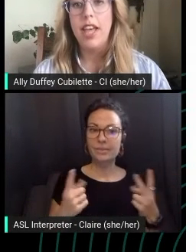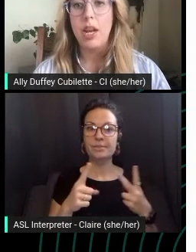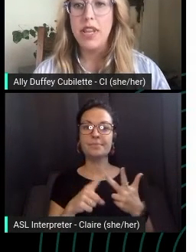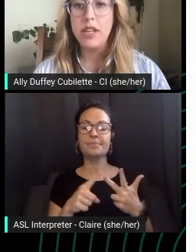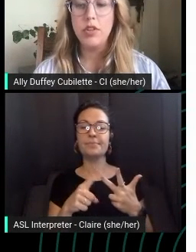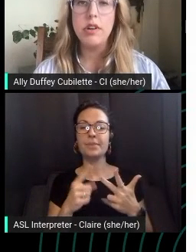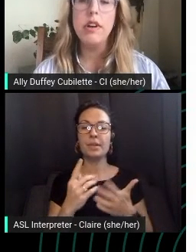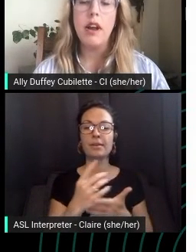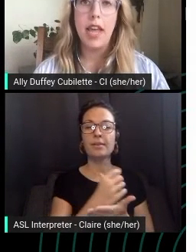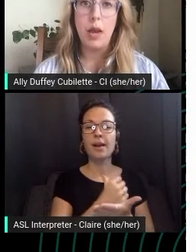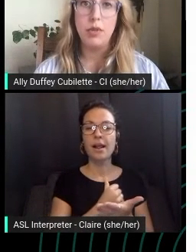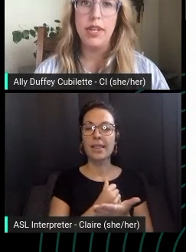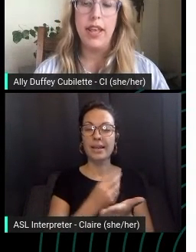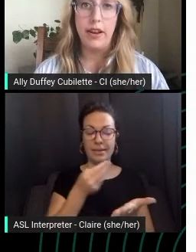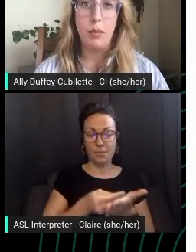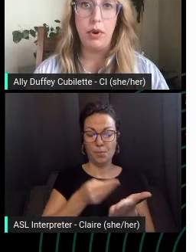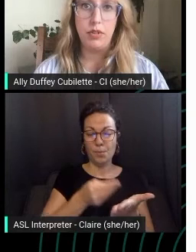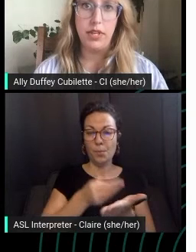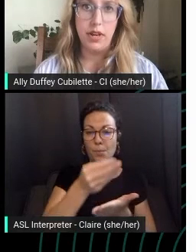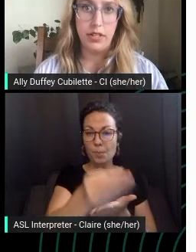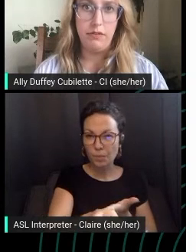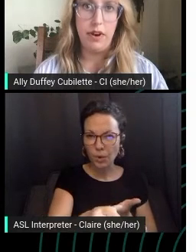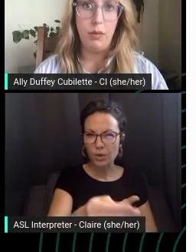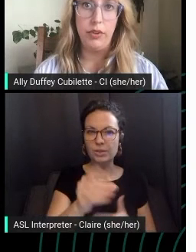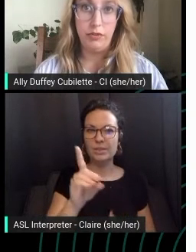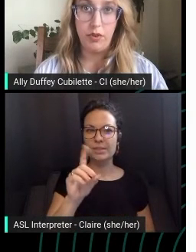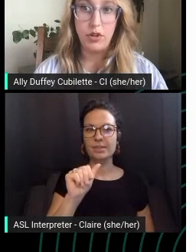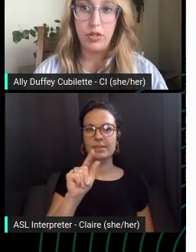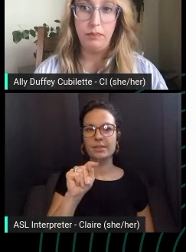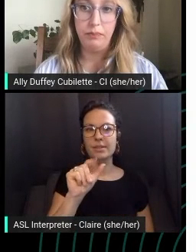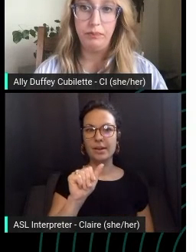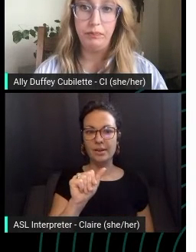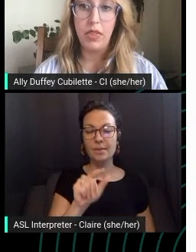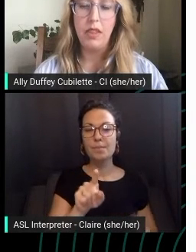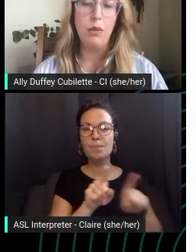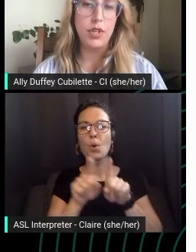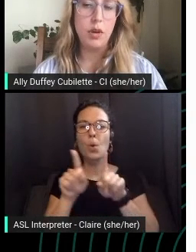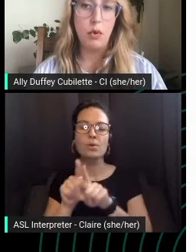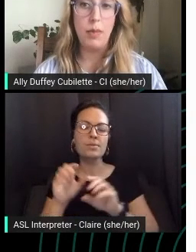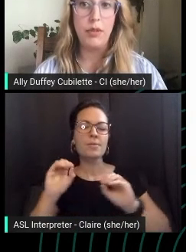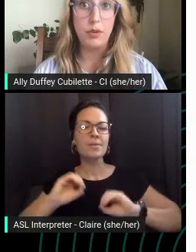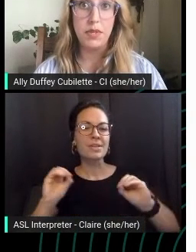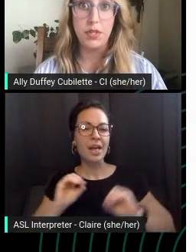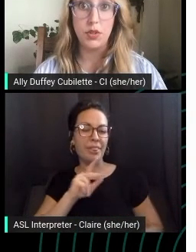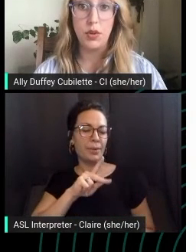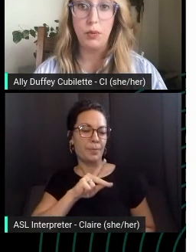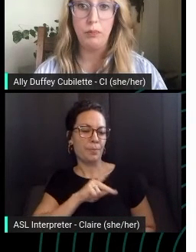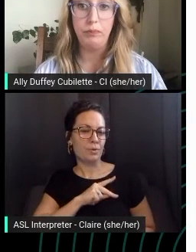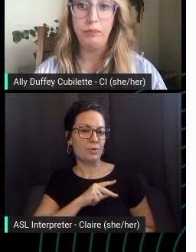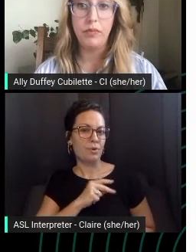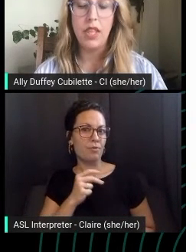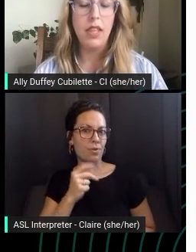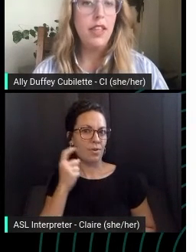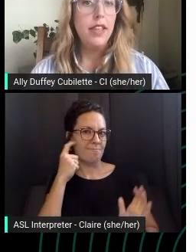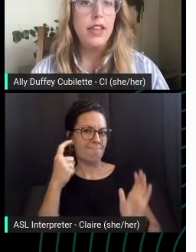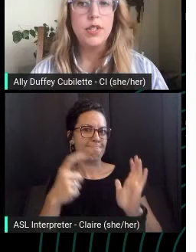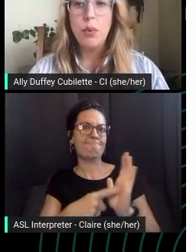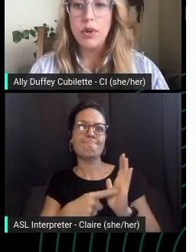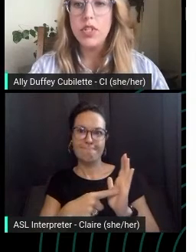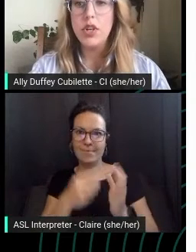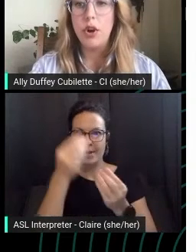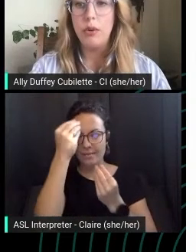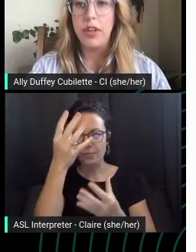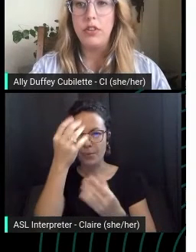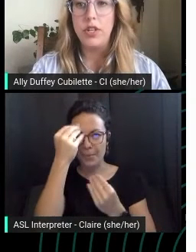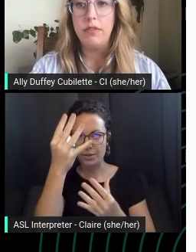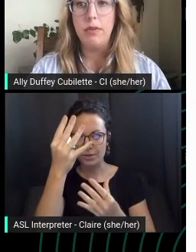data, and making sure you're not capturing any personally identifiable information. We'll talk more about those pieces soon. It's